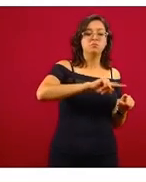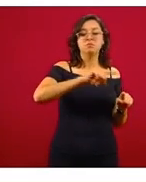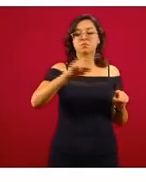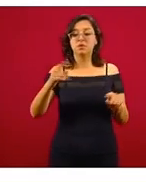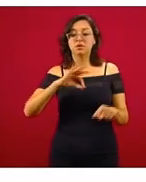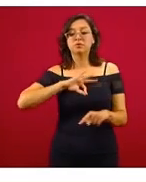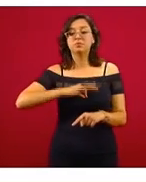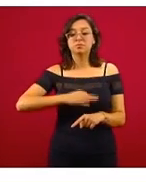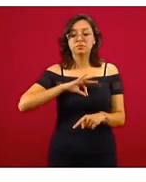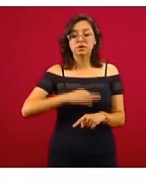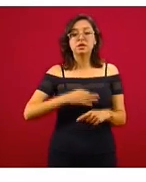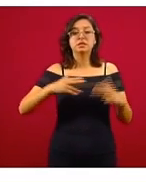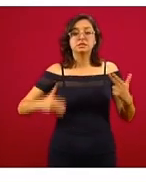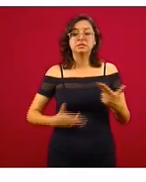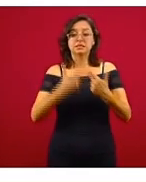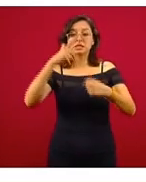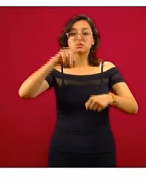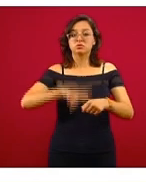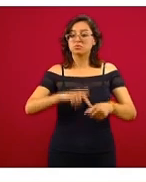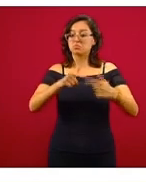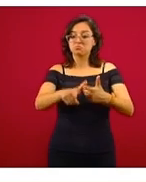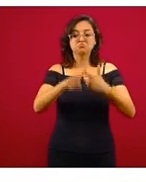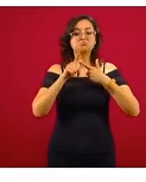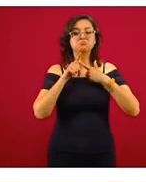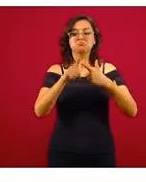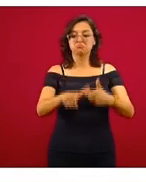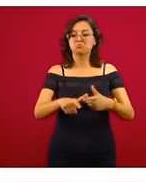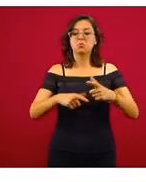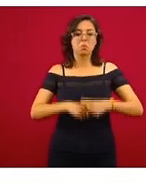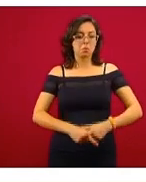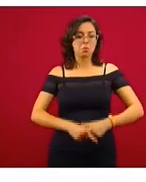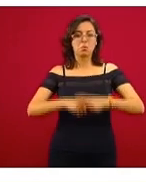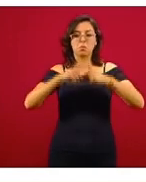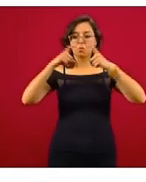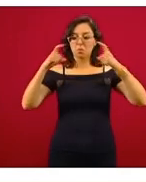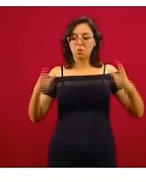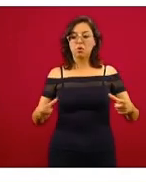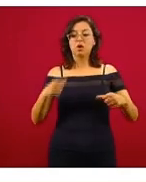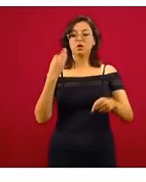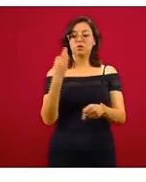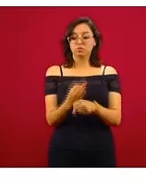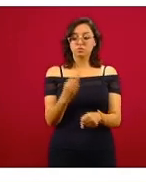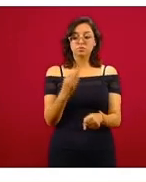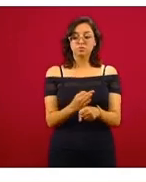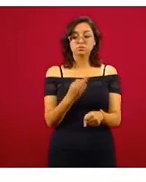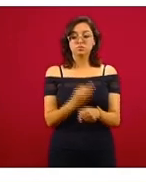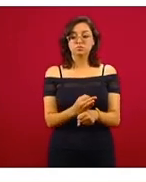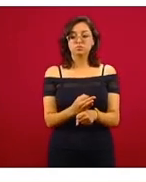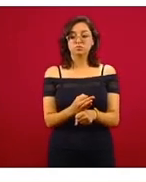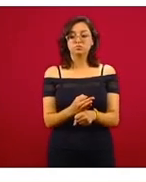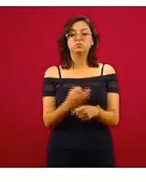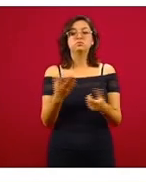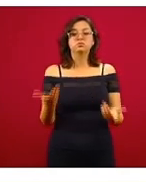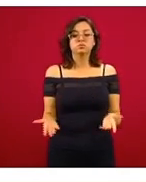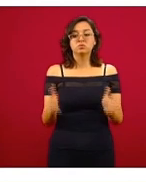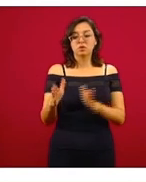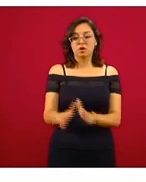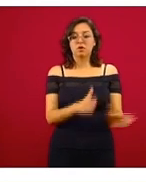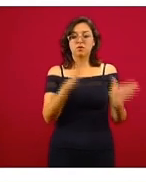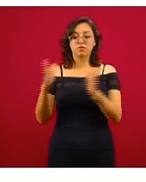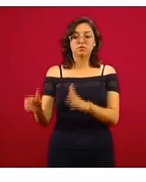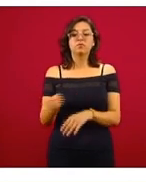and of course this is the portion of the pandemic curve that continues to go up